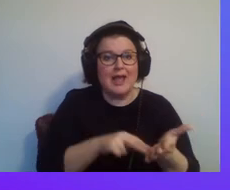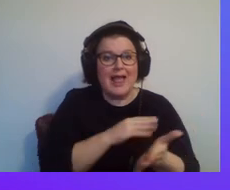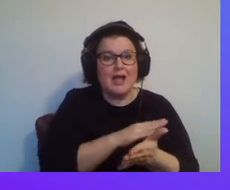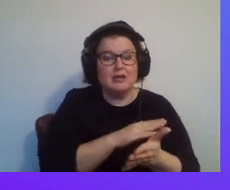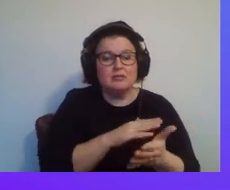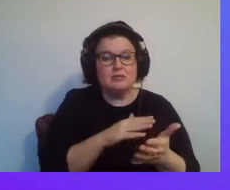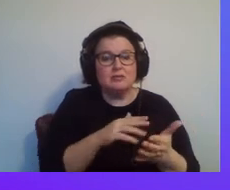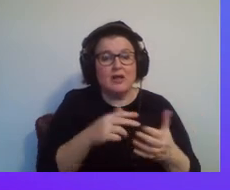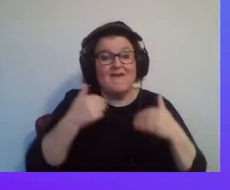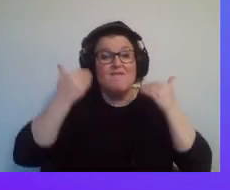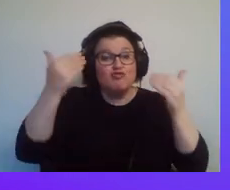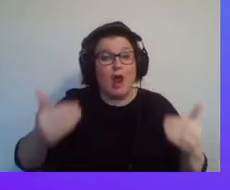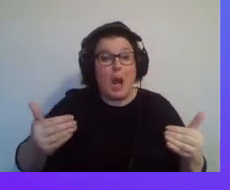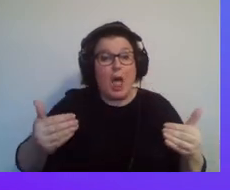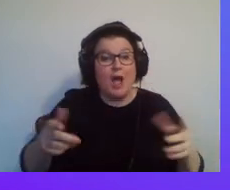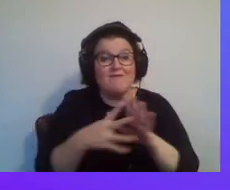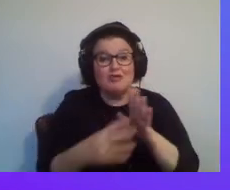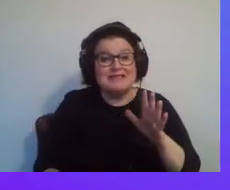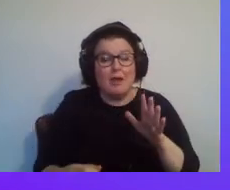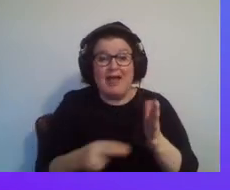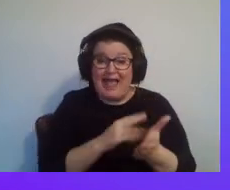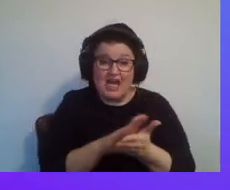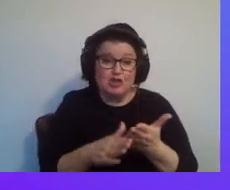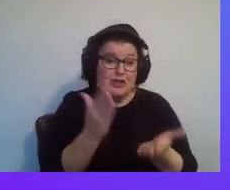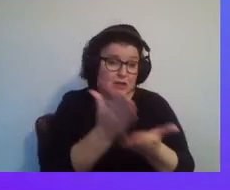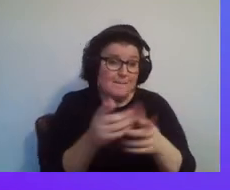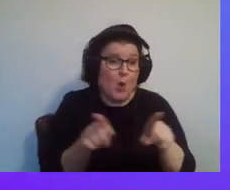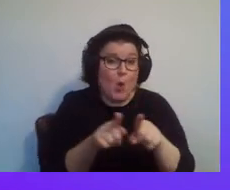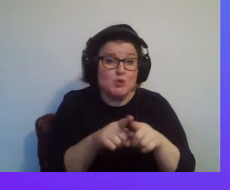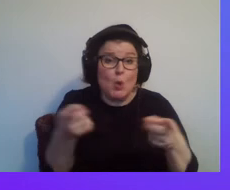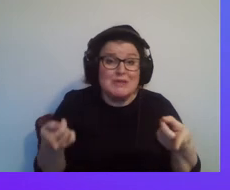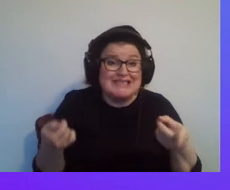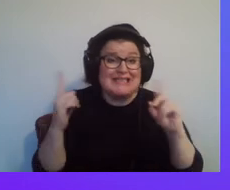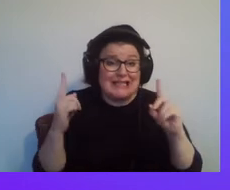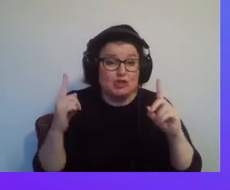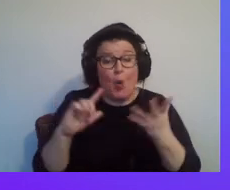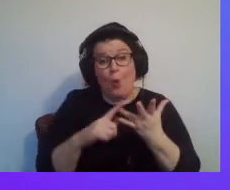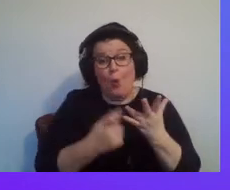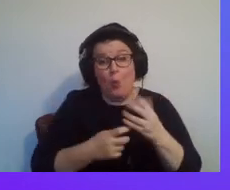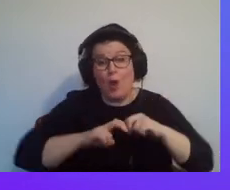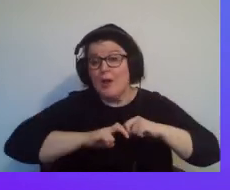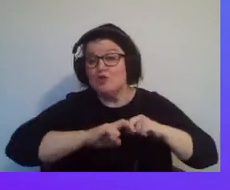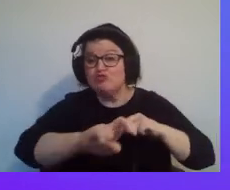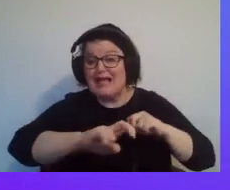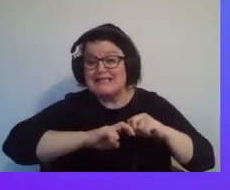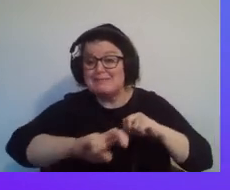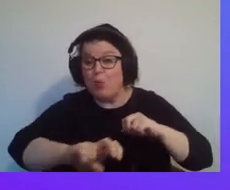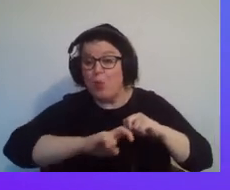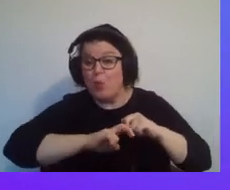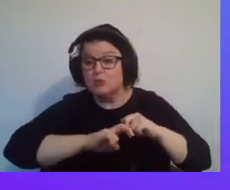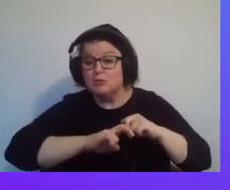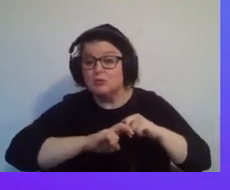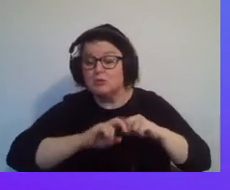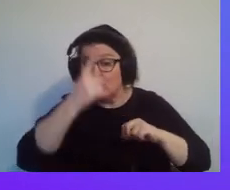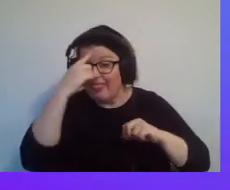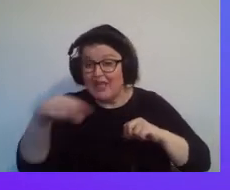caller said, what about teachers? What about those that working in public transport? Serena, do you think they should be